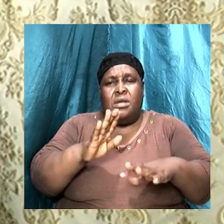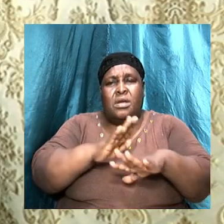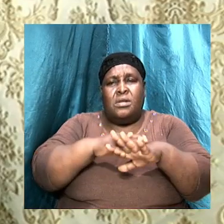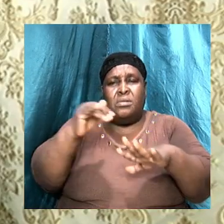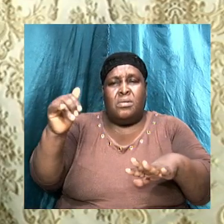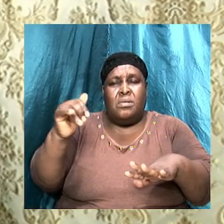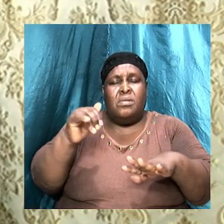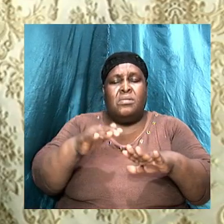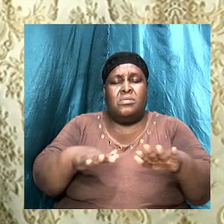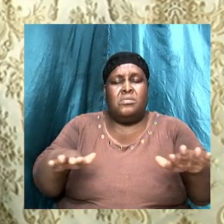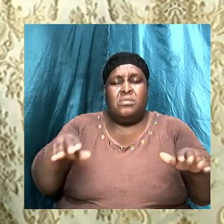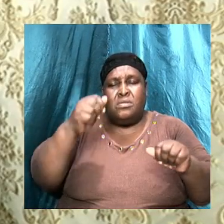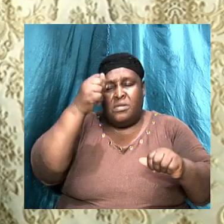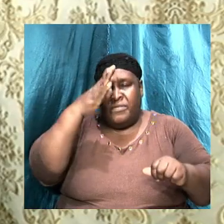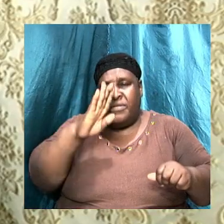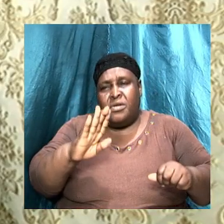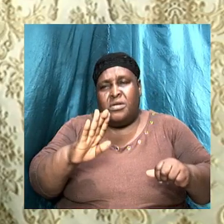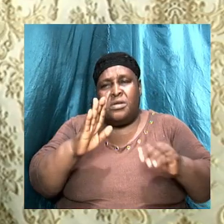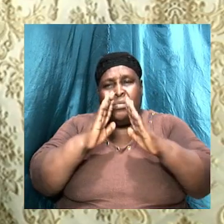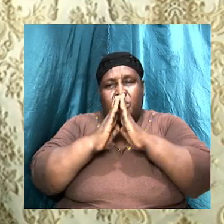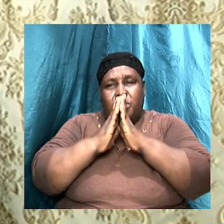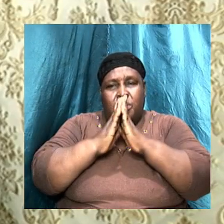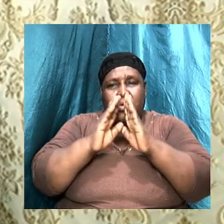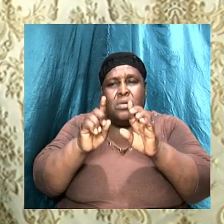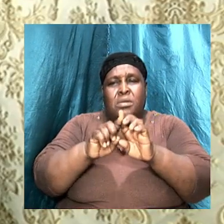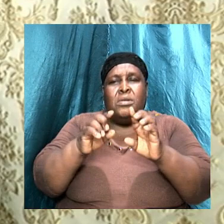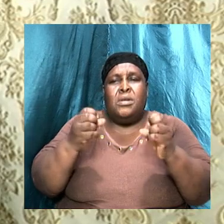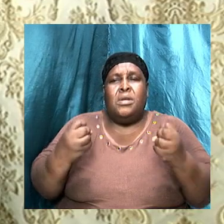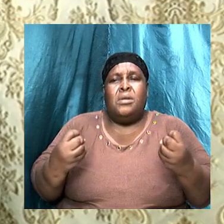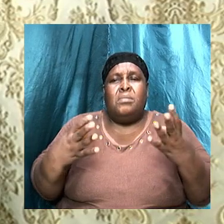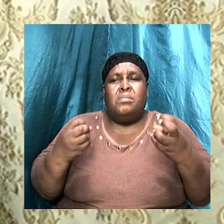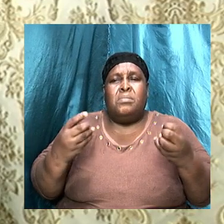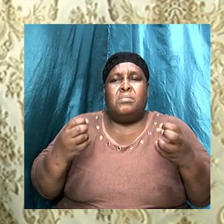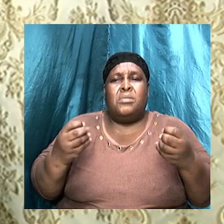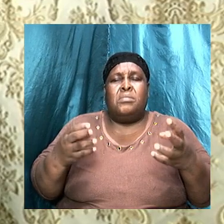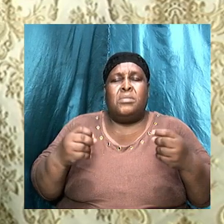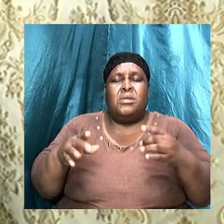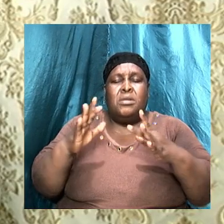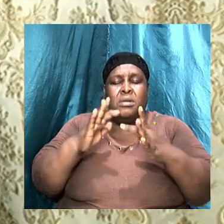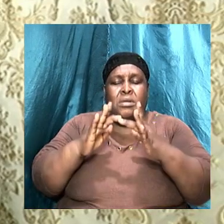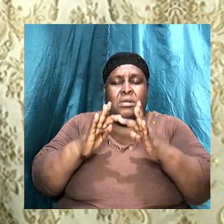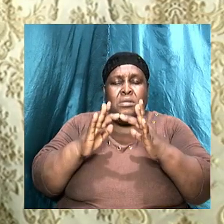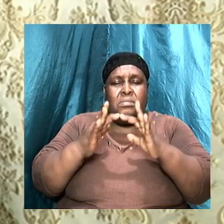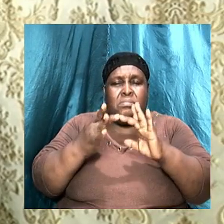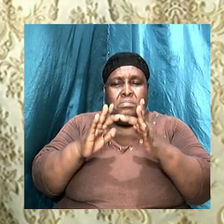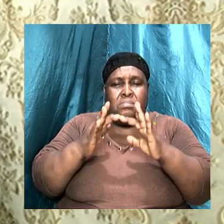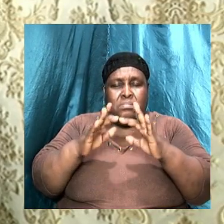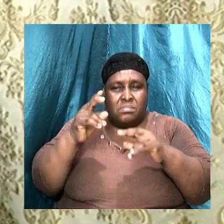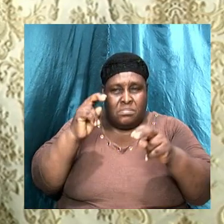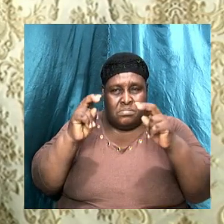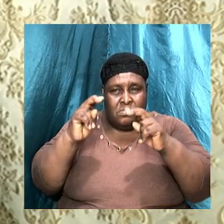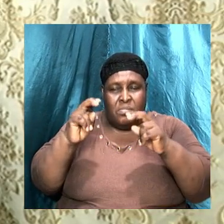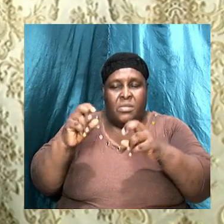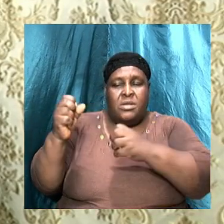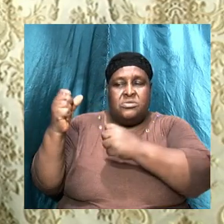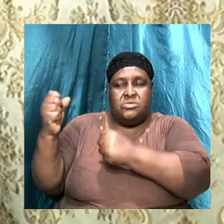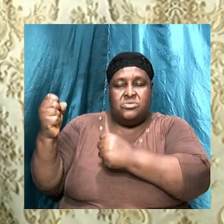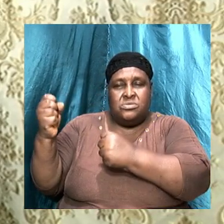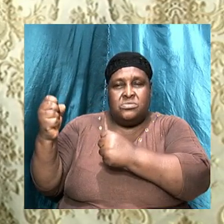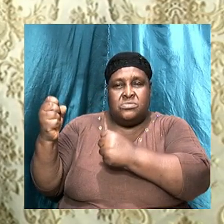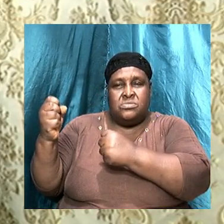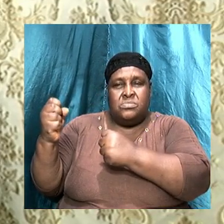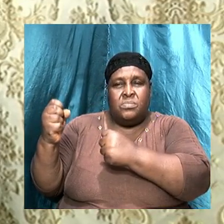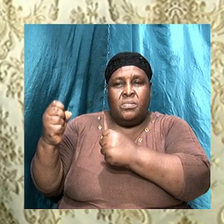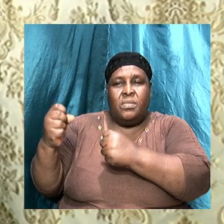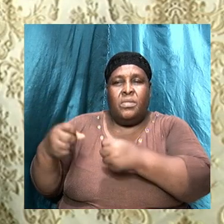child of God. And, you know, we pray that as many, that tune in, you know, that you'll be strengthened and that